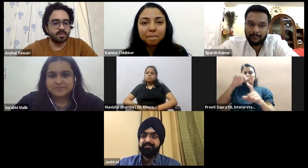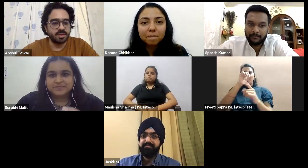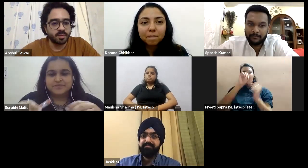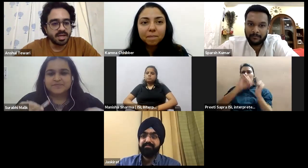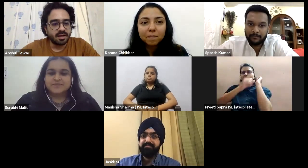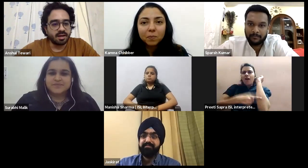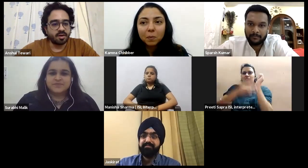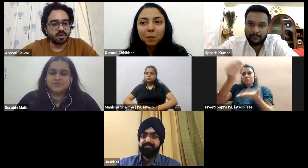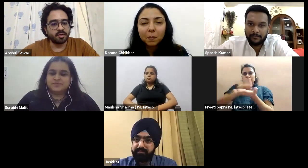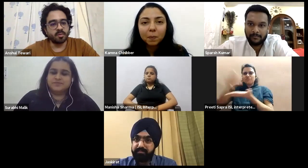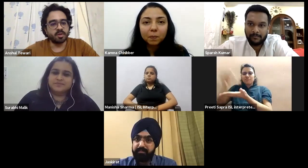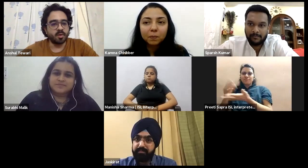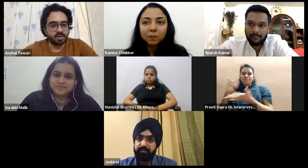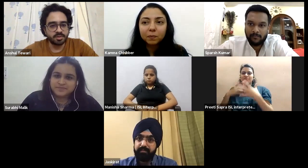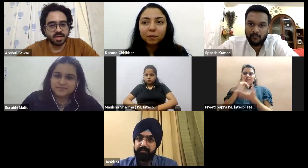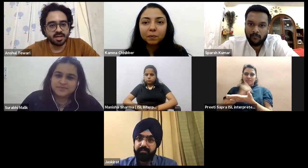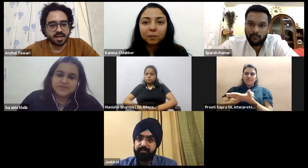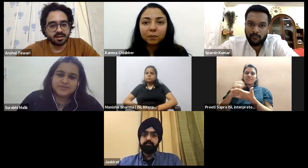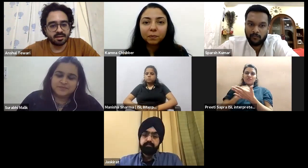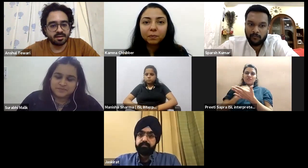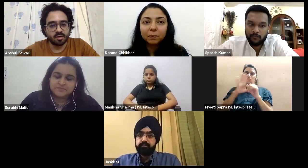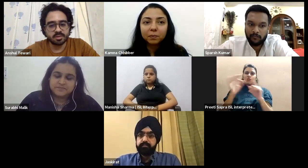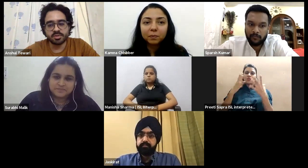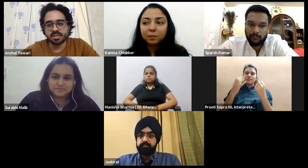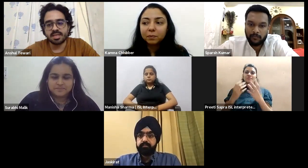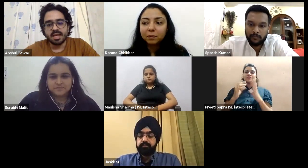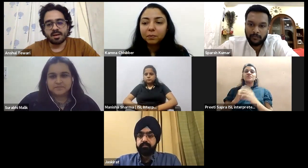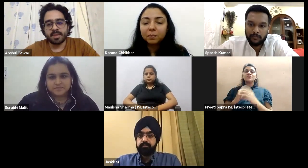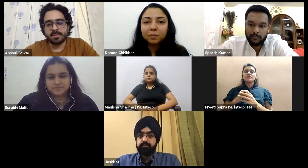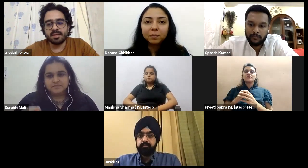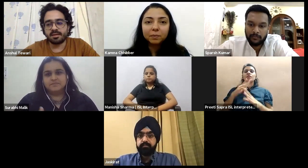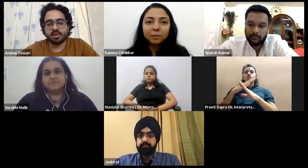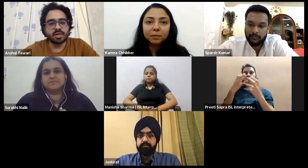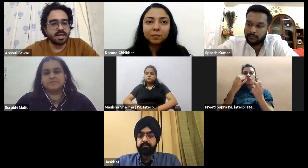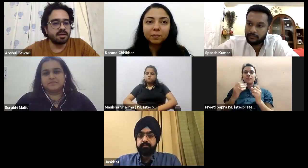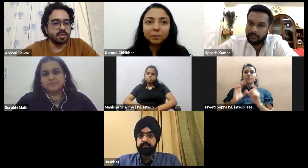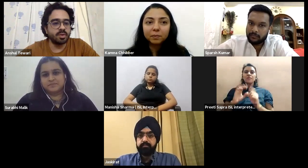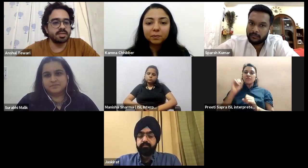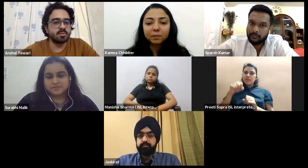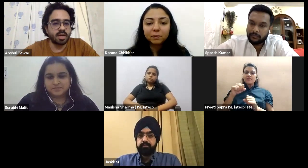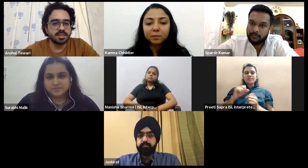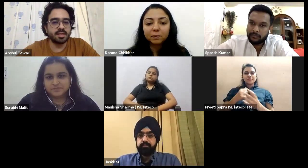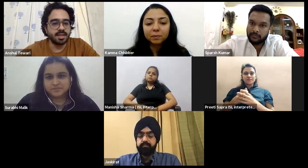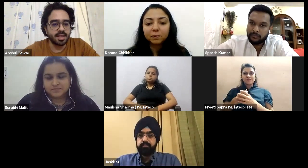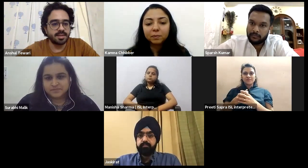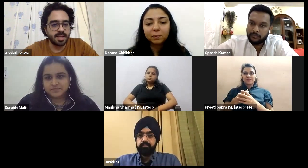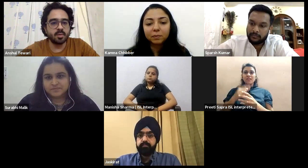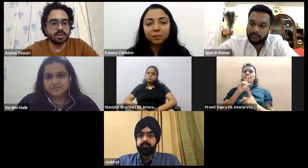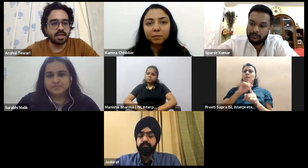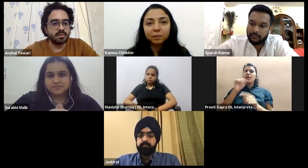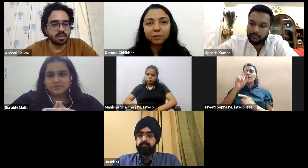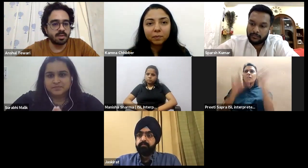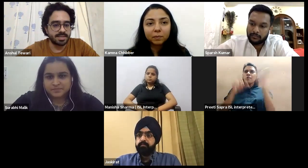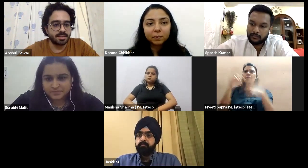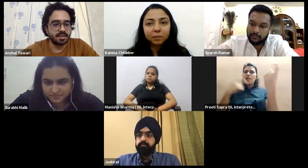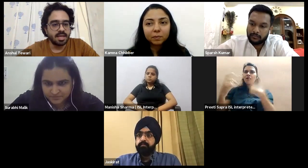could start with you on what you wanted to share, and also just maybe telling our viewers what is it that they can do in